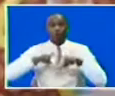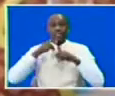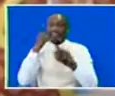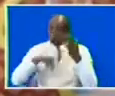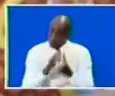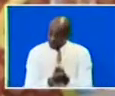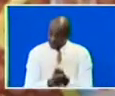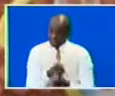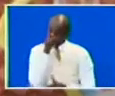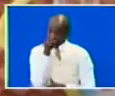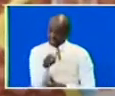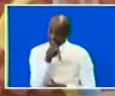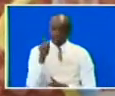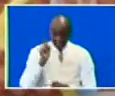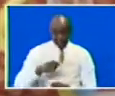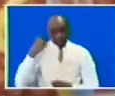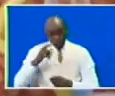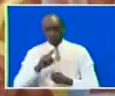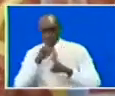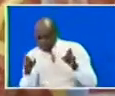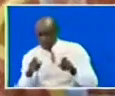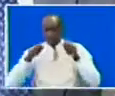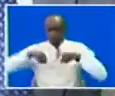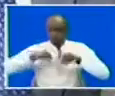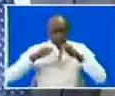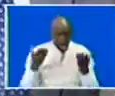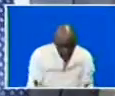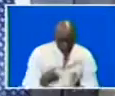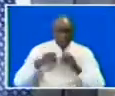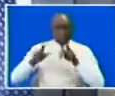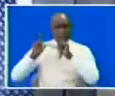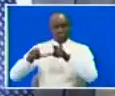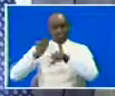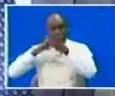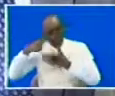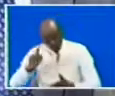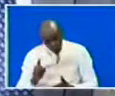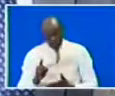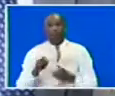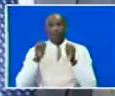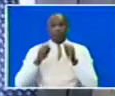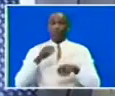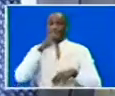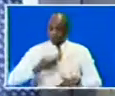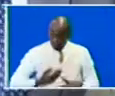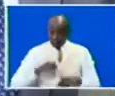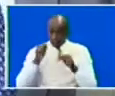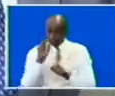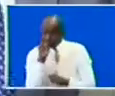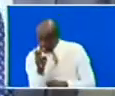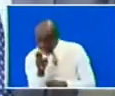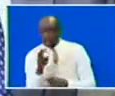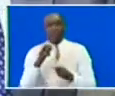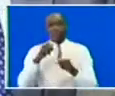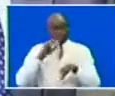the need for regular testing to check for compliance and give certification marks so that consumers are able to identify the